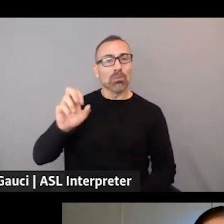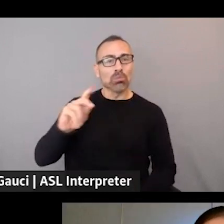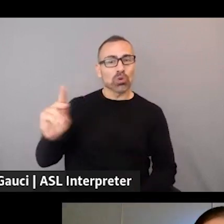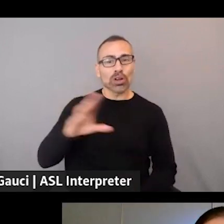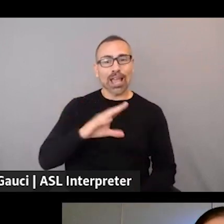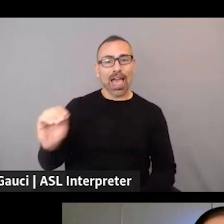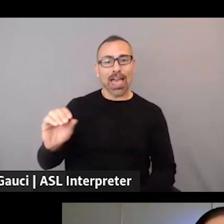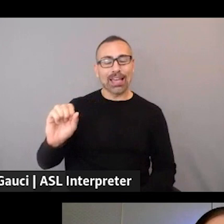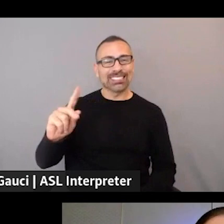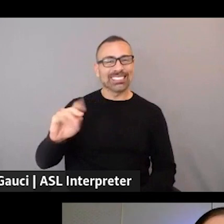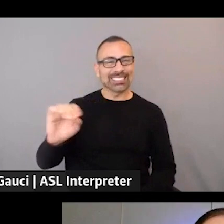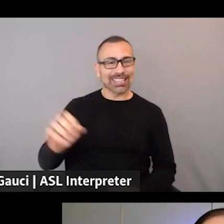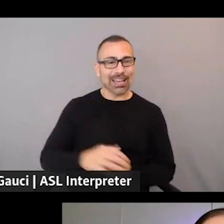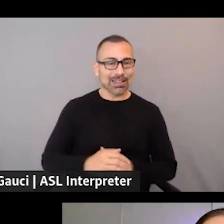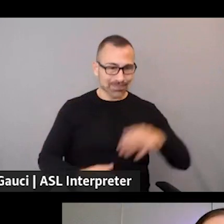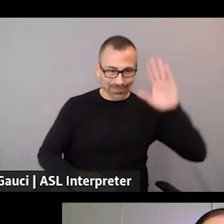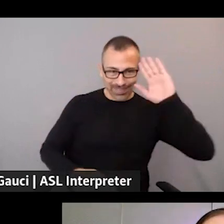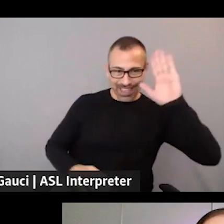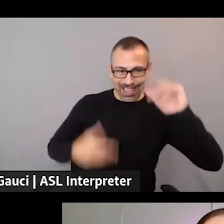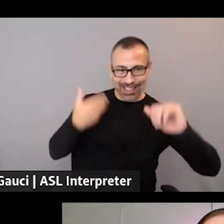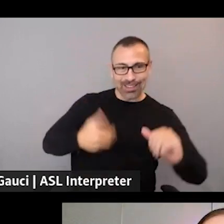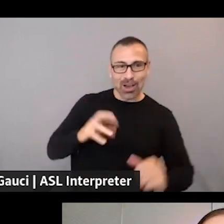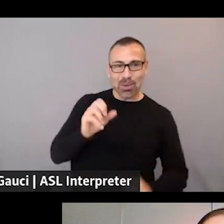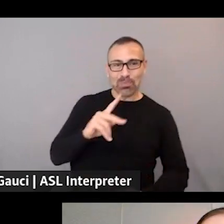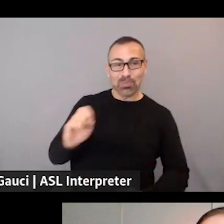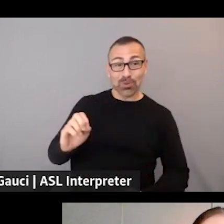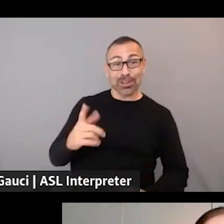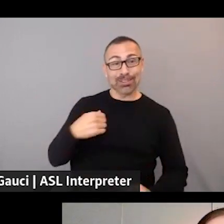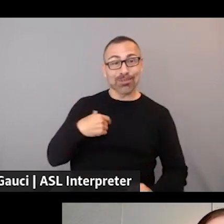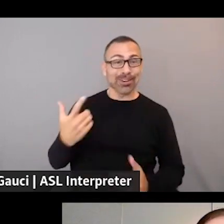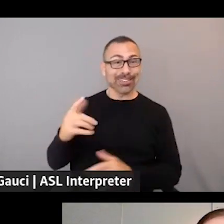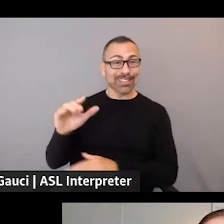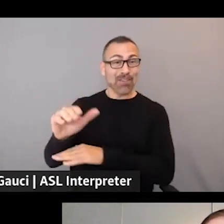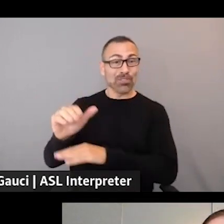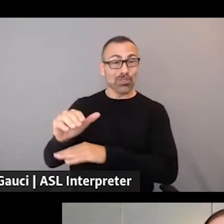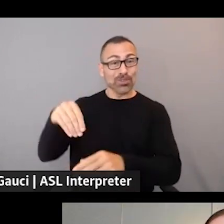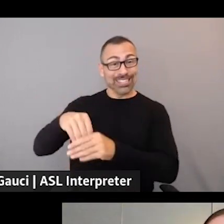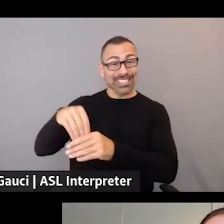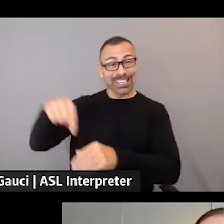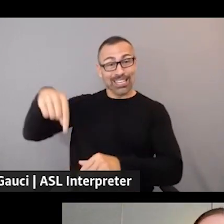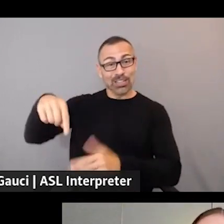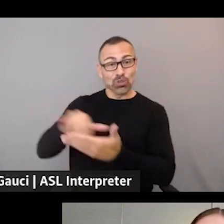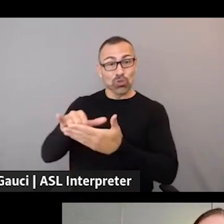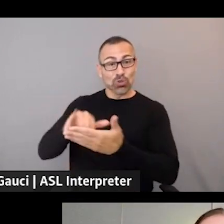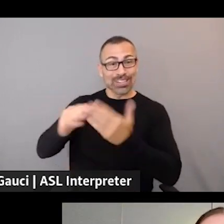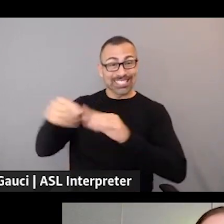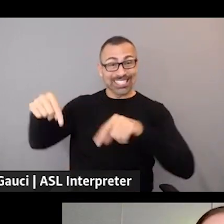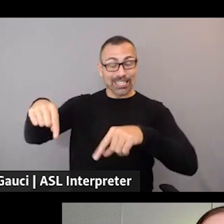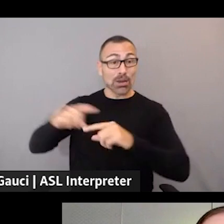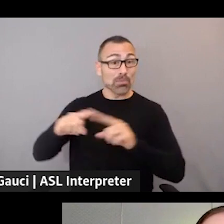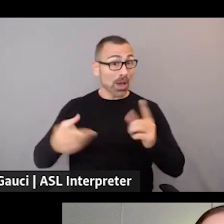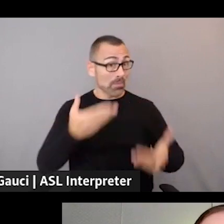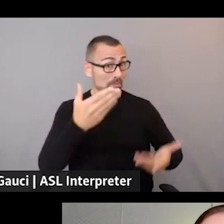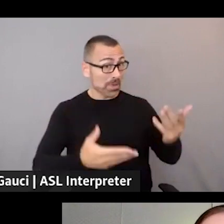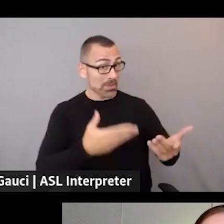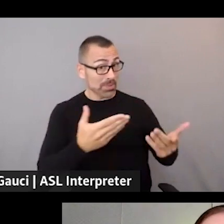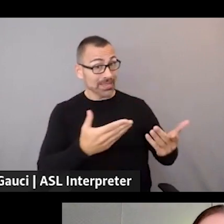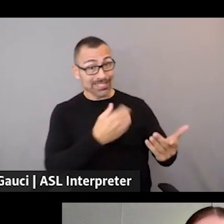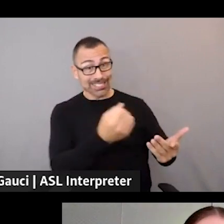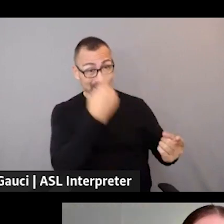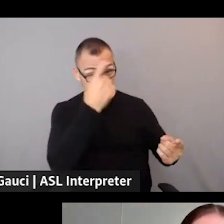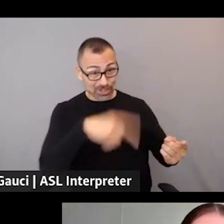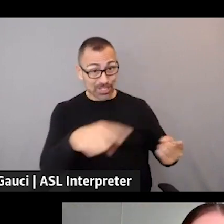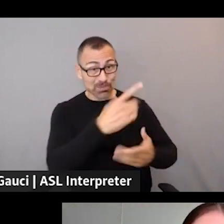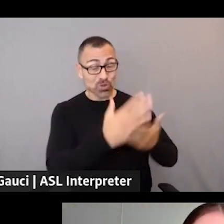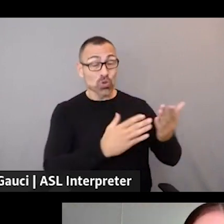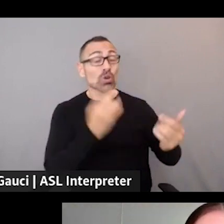in Australia. I'm joining from New York City where it's Friday afternoon, but let me know whether it's Friday or Saturday for you in the chat. I'm a senior